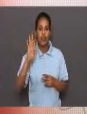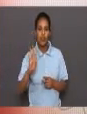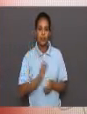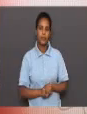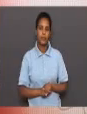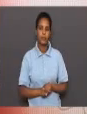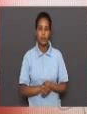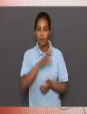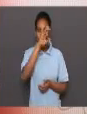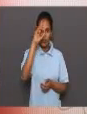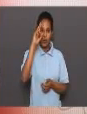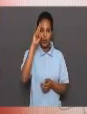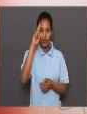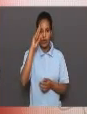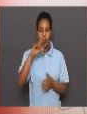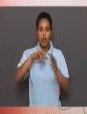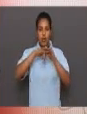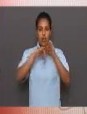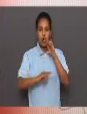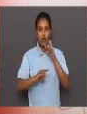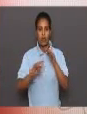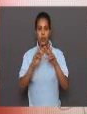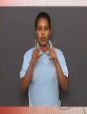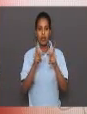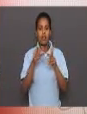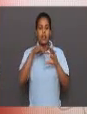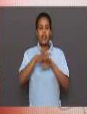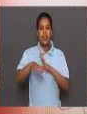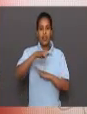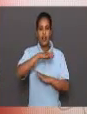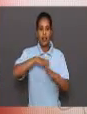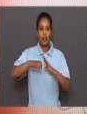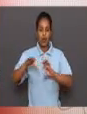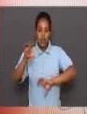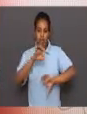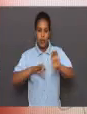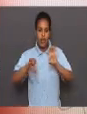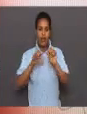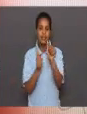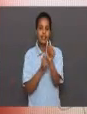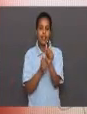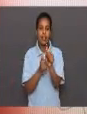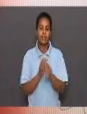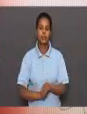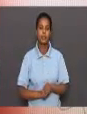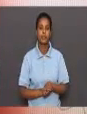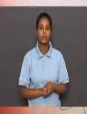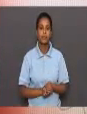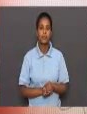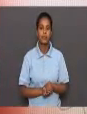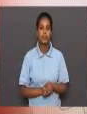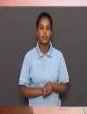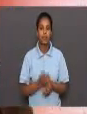sulfate ions, because of their lower place in the electrochemical series.